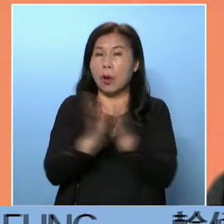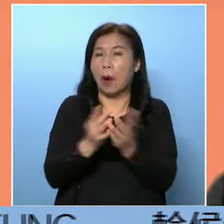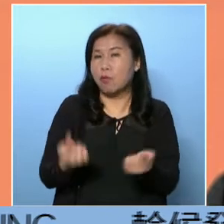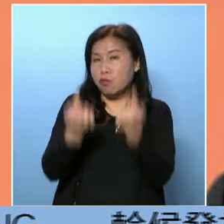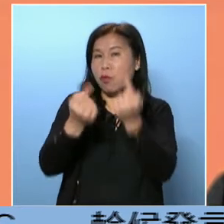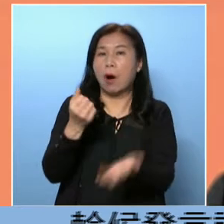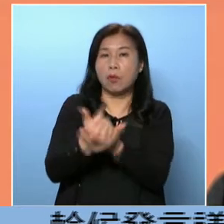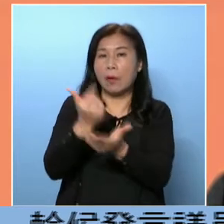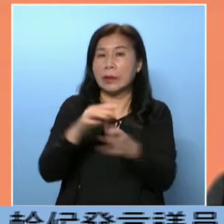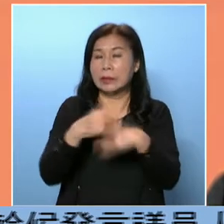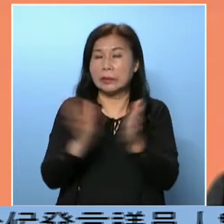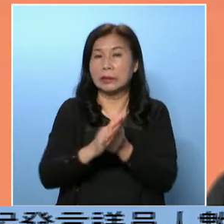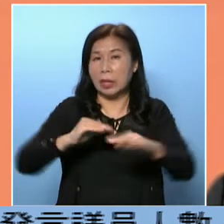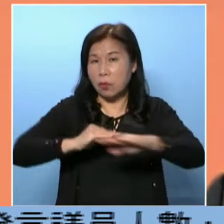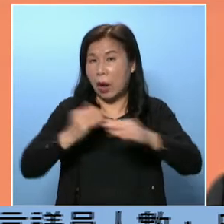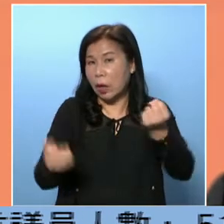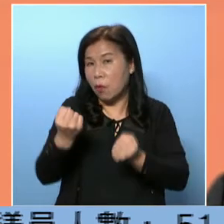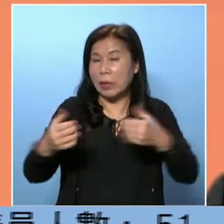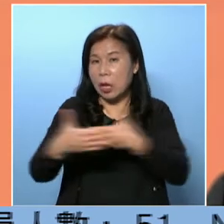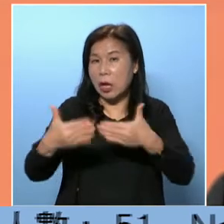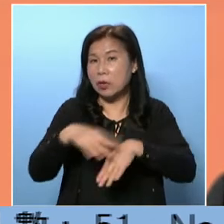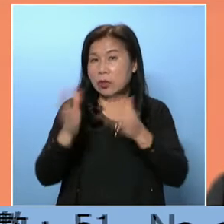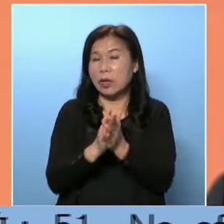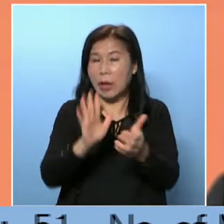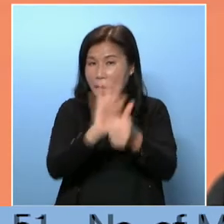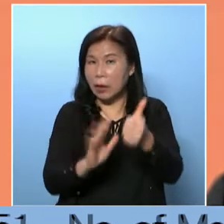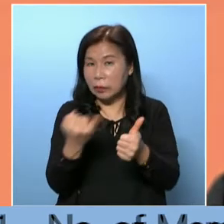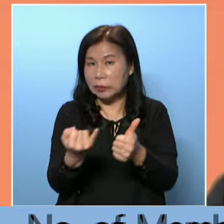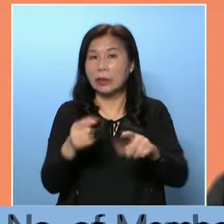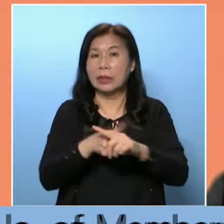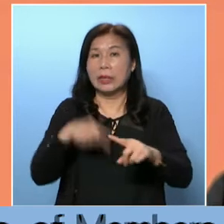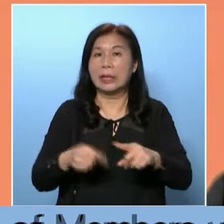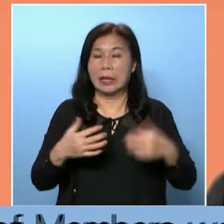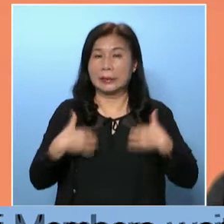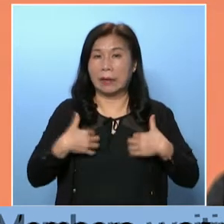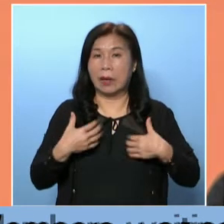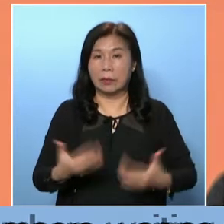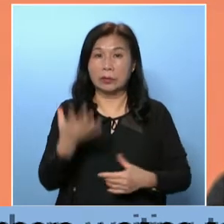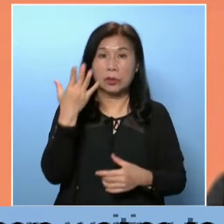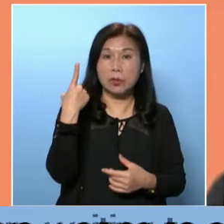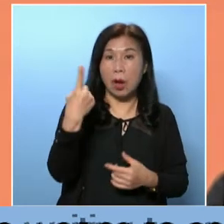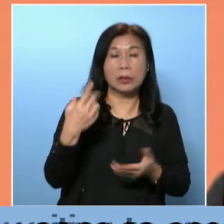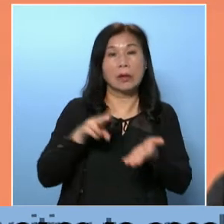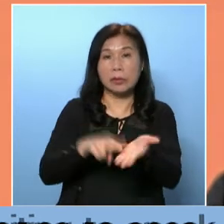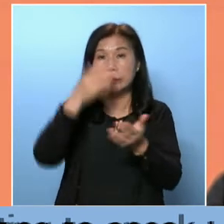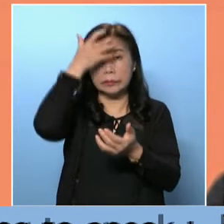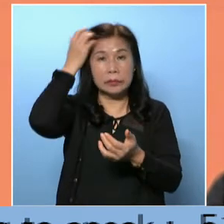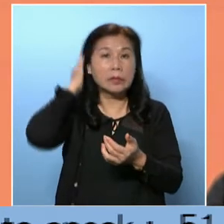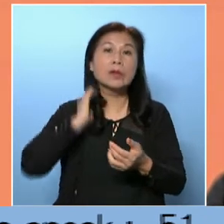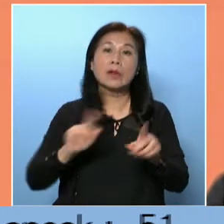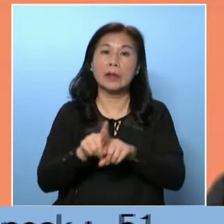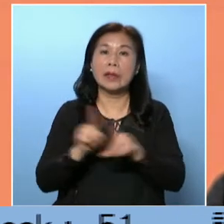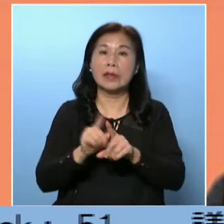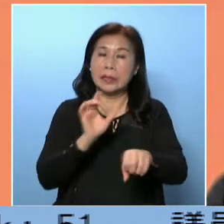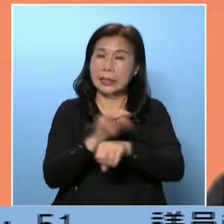infected. Delivery of fresh produce was interrupted, and prices were driven up. Yesterday,